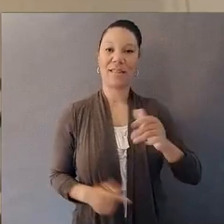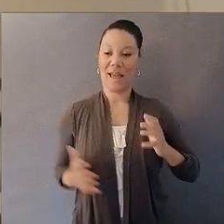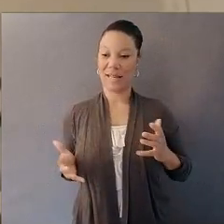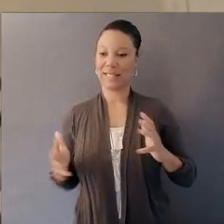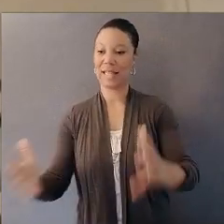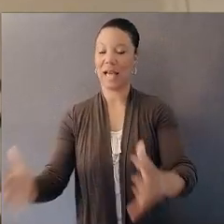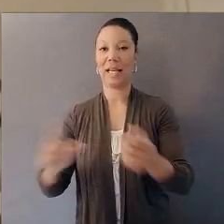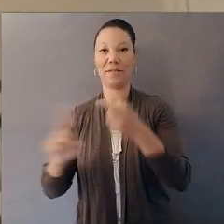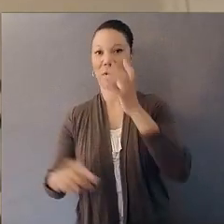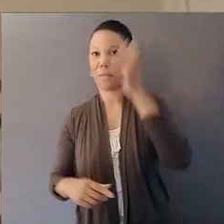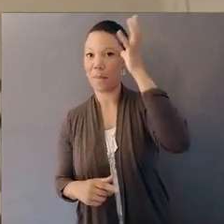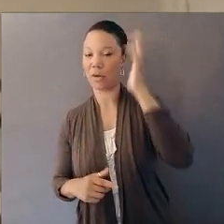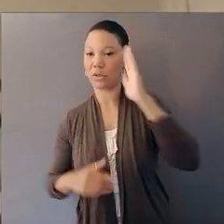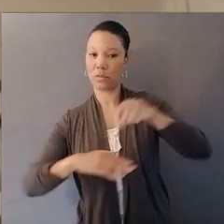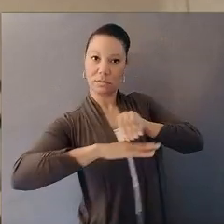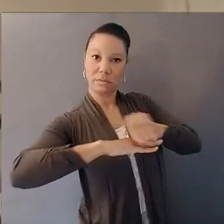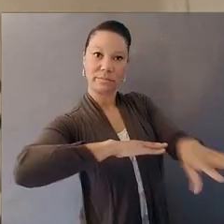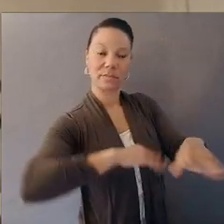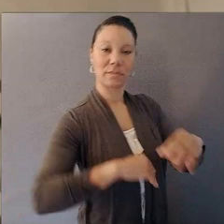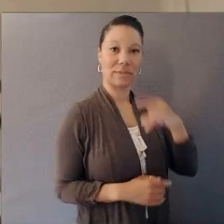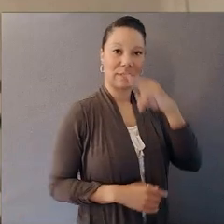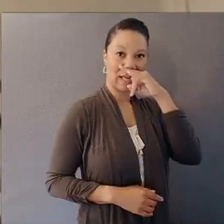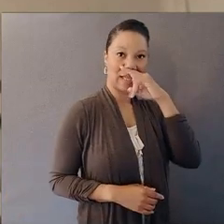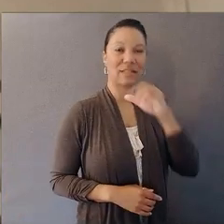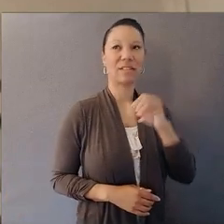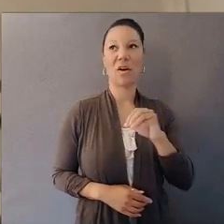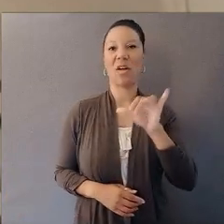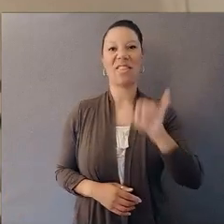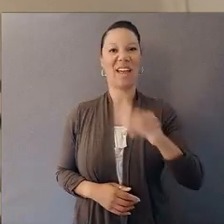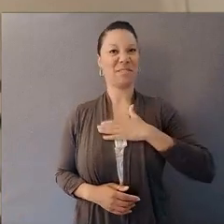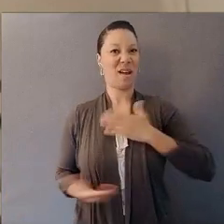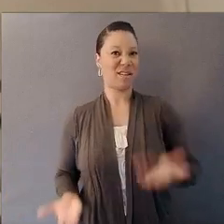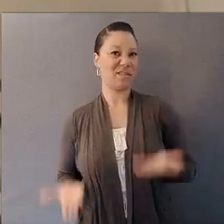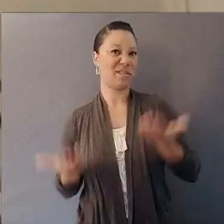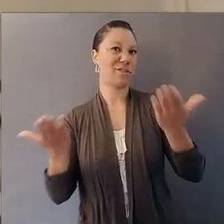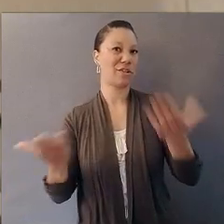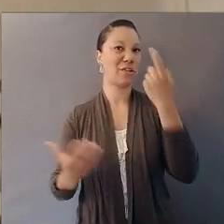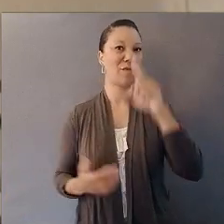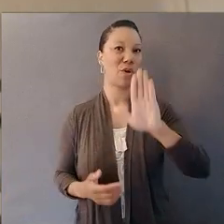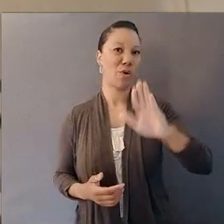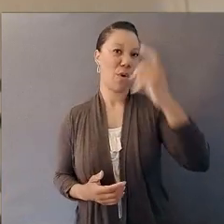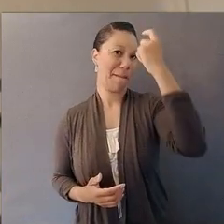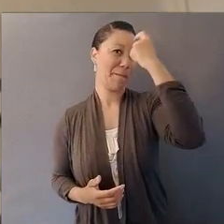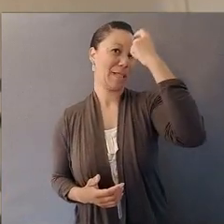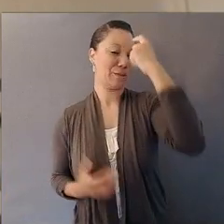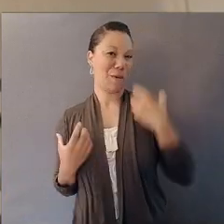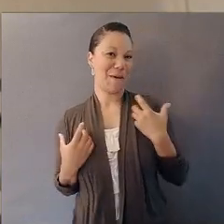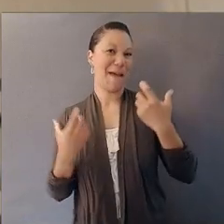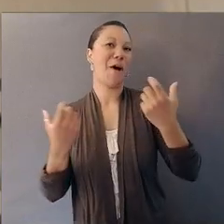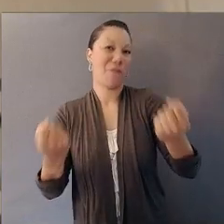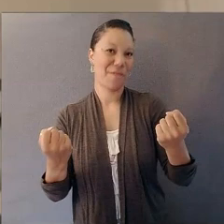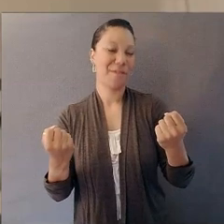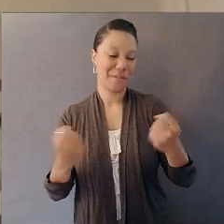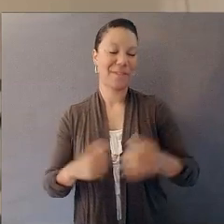kids. So that is the biggest tip I have for keeping your mental well-being